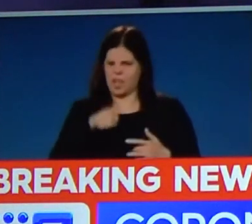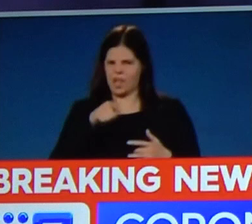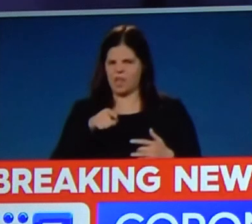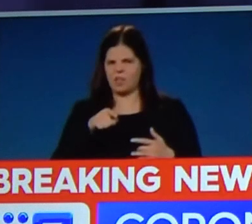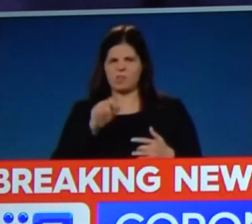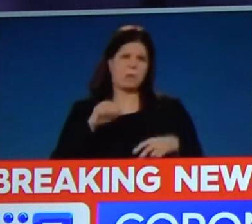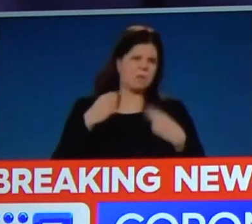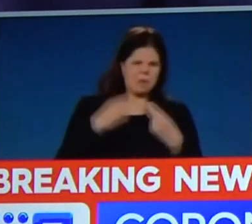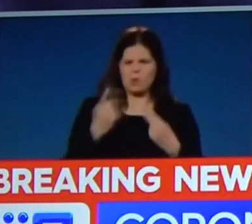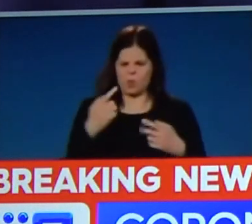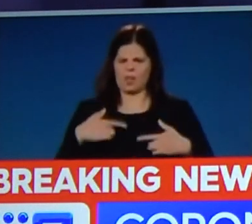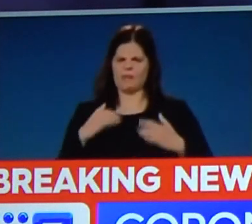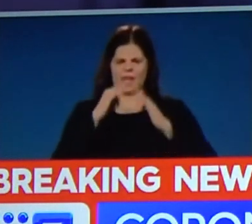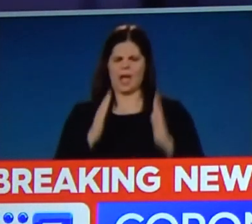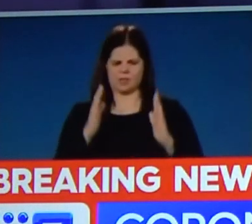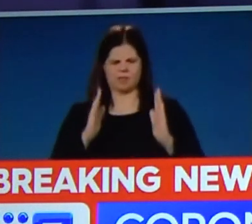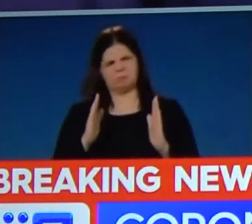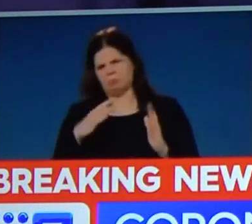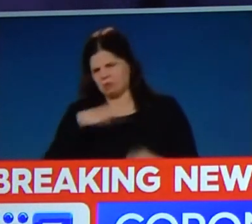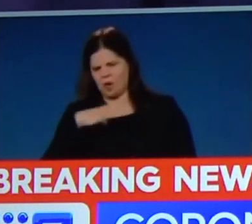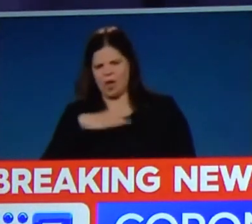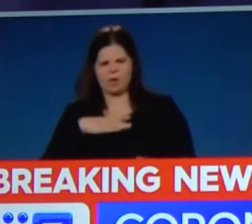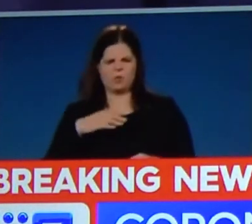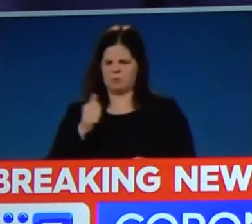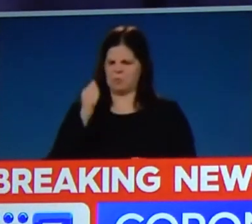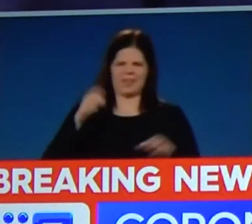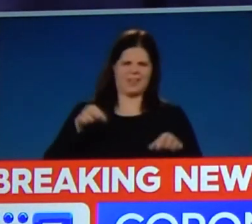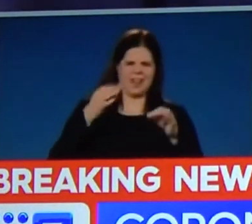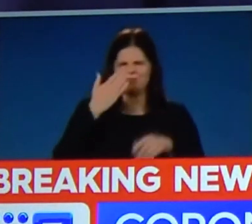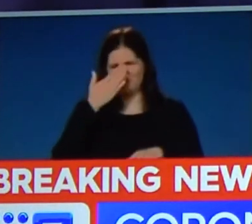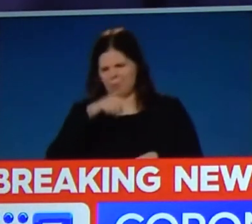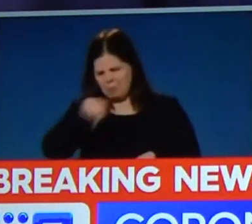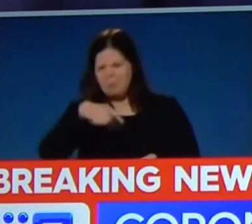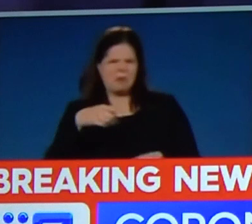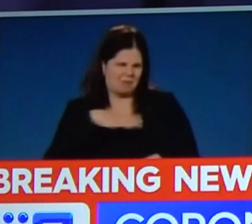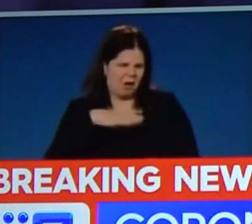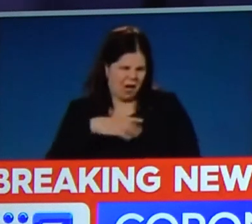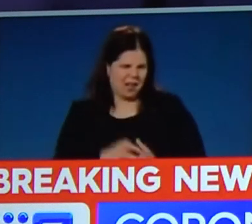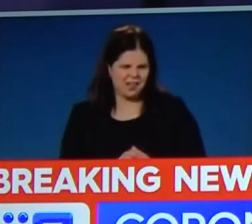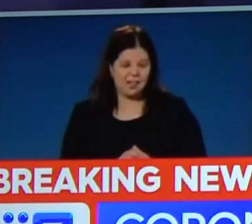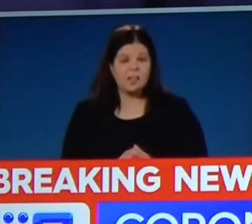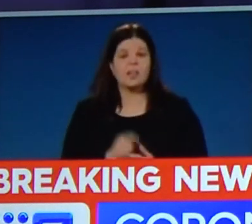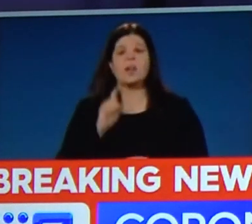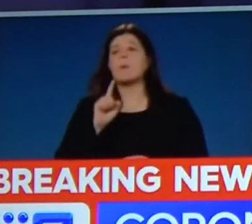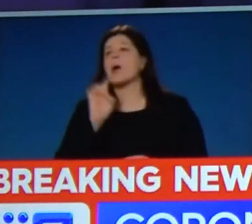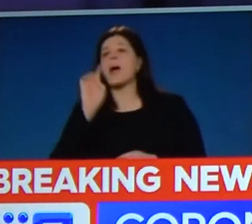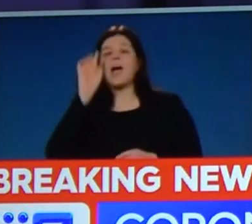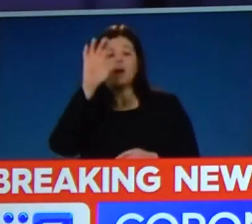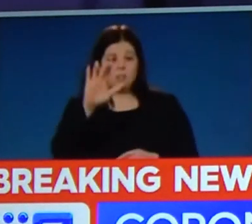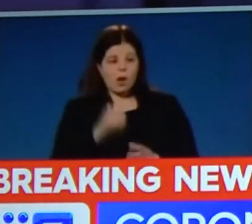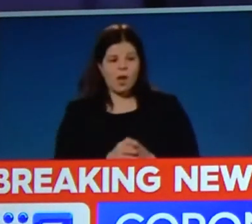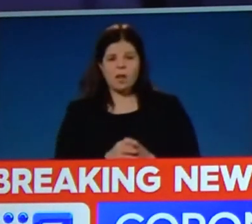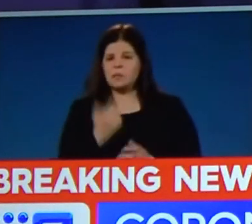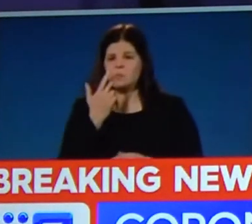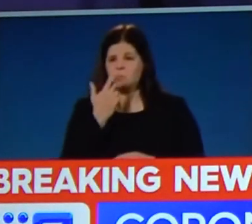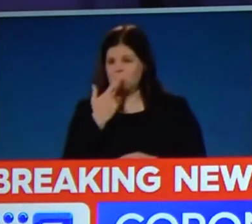together inside your home, outside your home. Outside of your household, if you were out, Sam, just on the